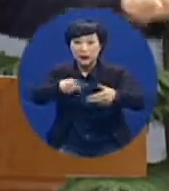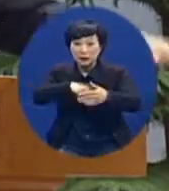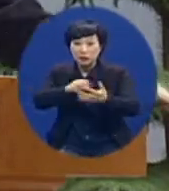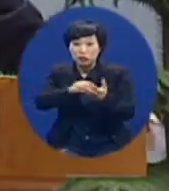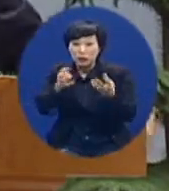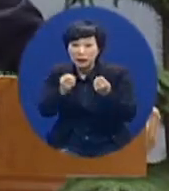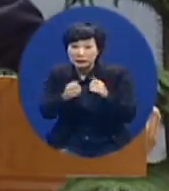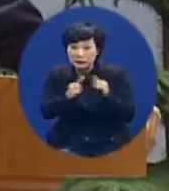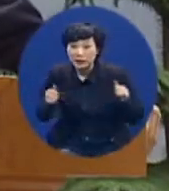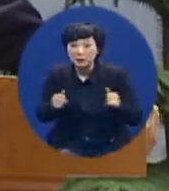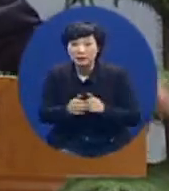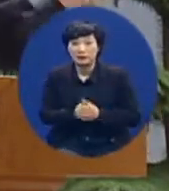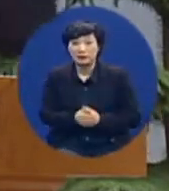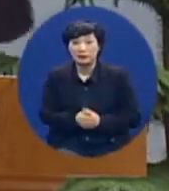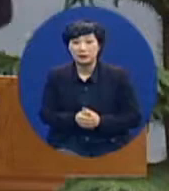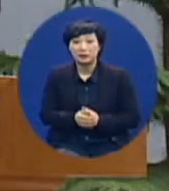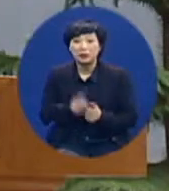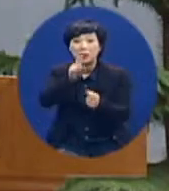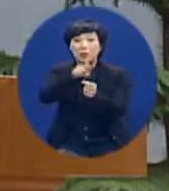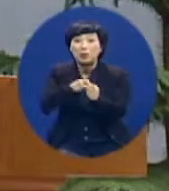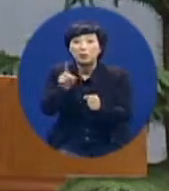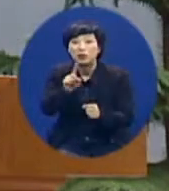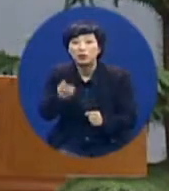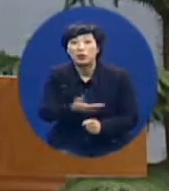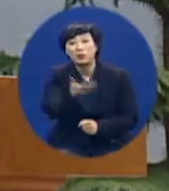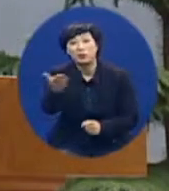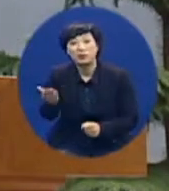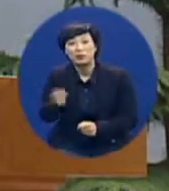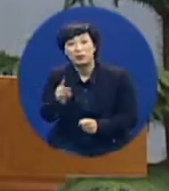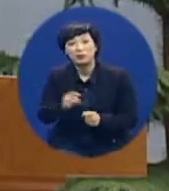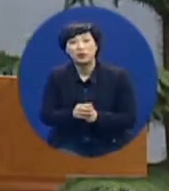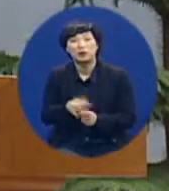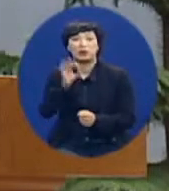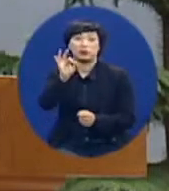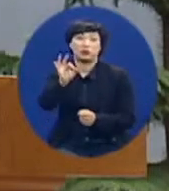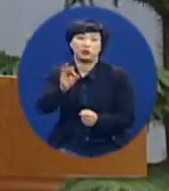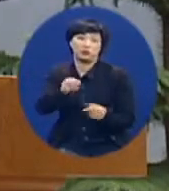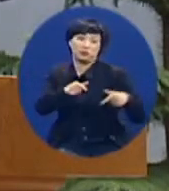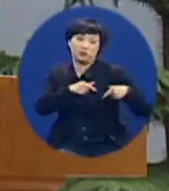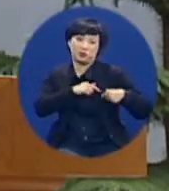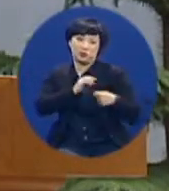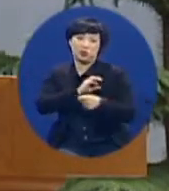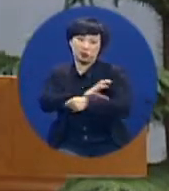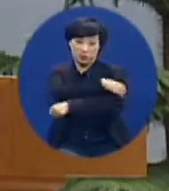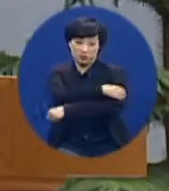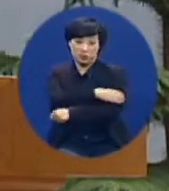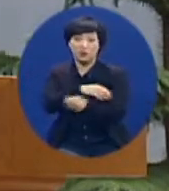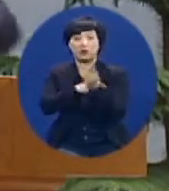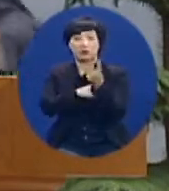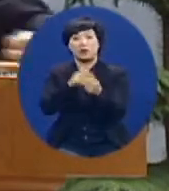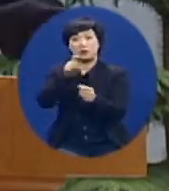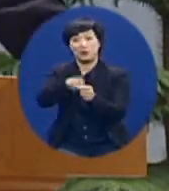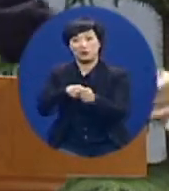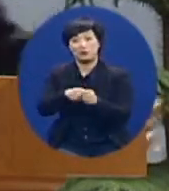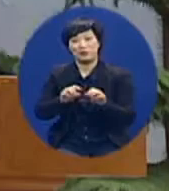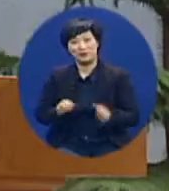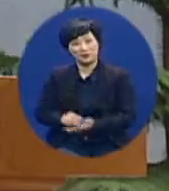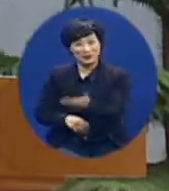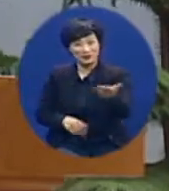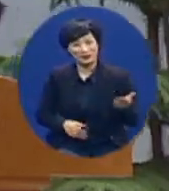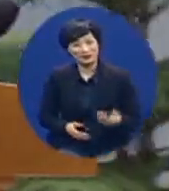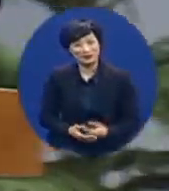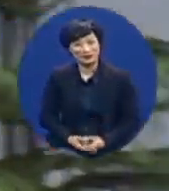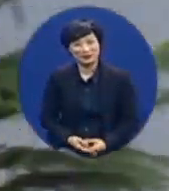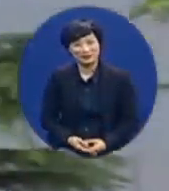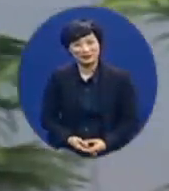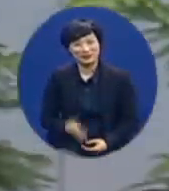So many people in the world live to get money, fame, and power. Dear brothers